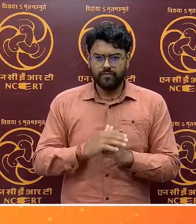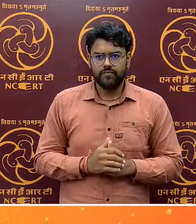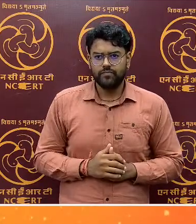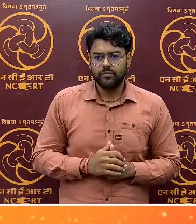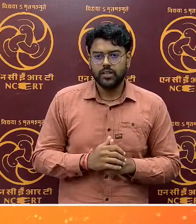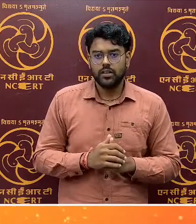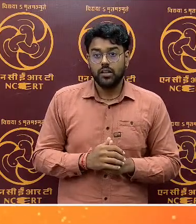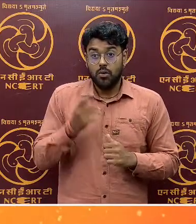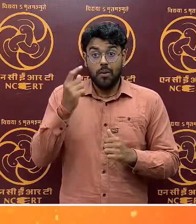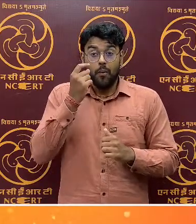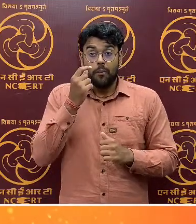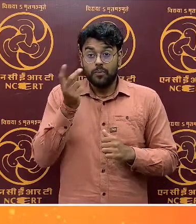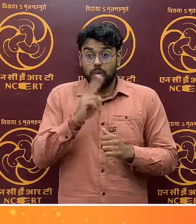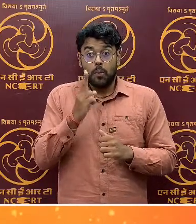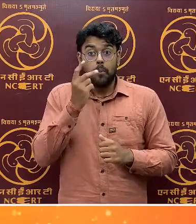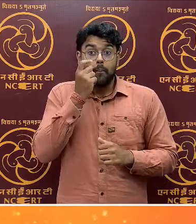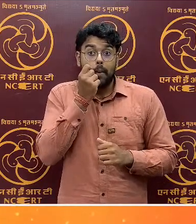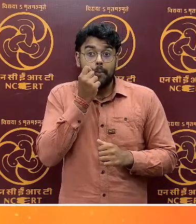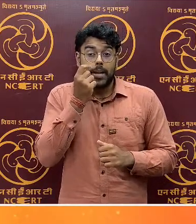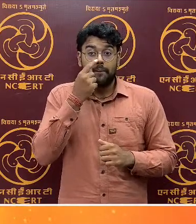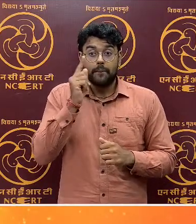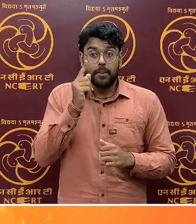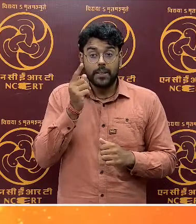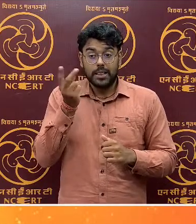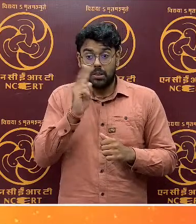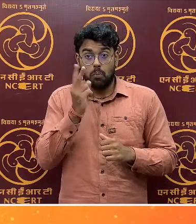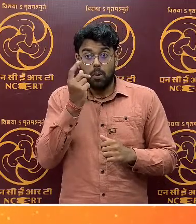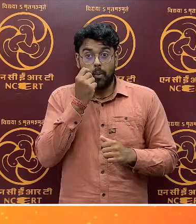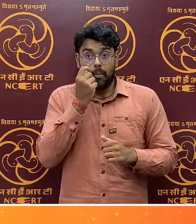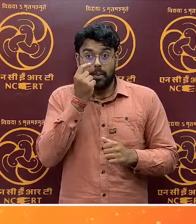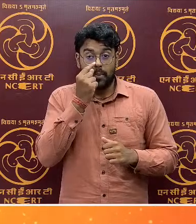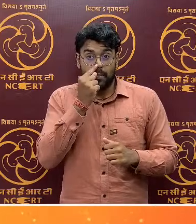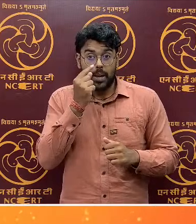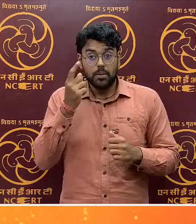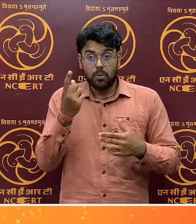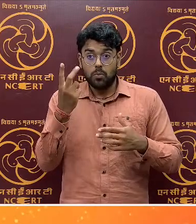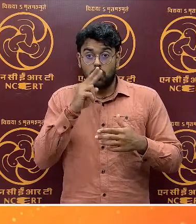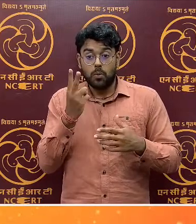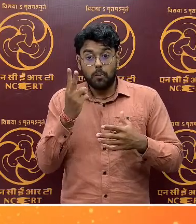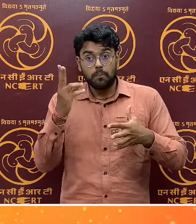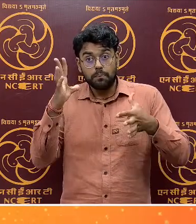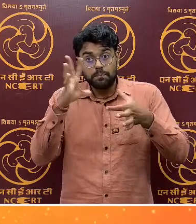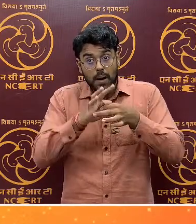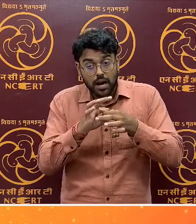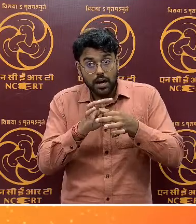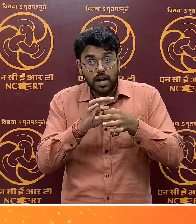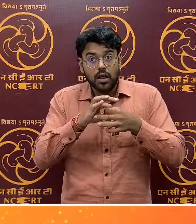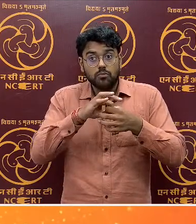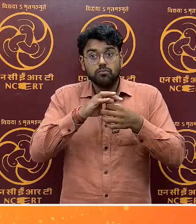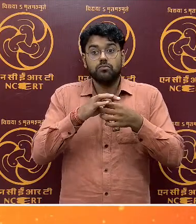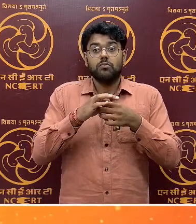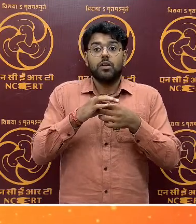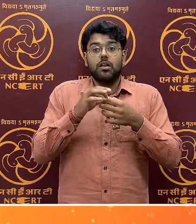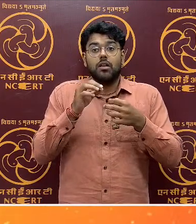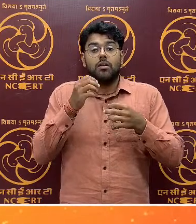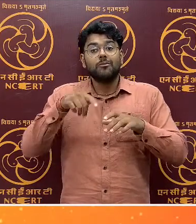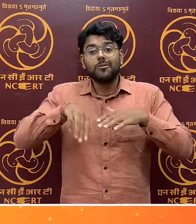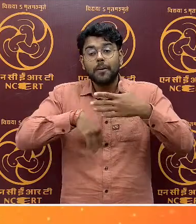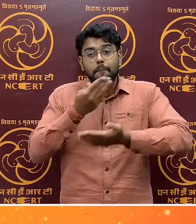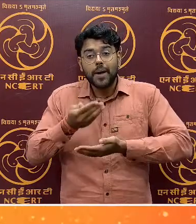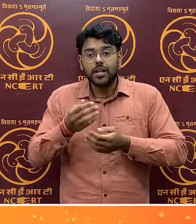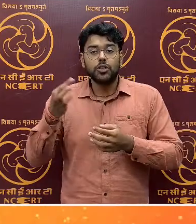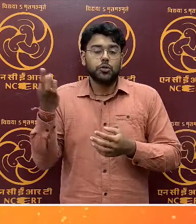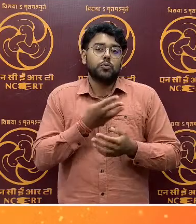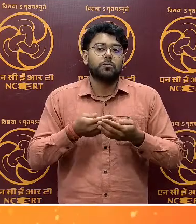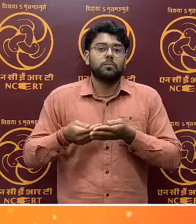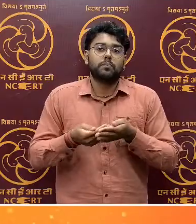Okay, so both the parents are involved for producing the young ones. to produce their offsprings.